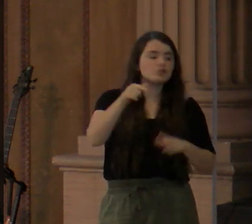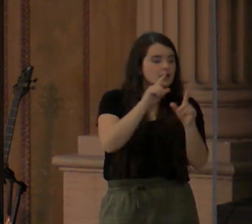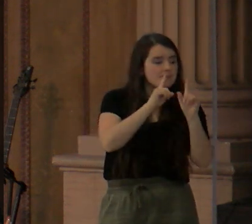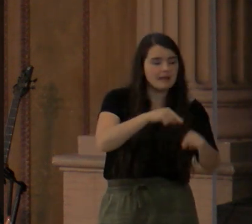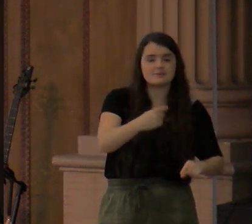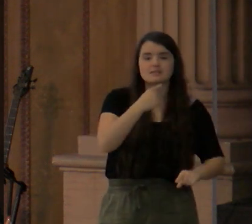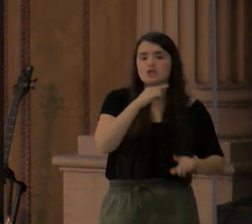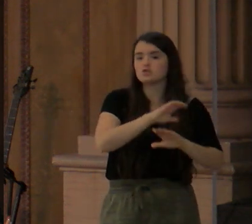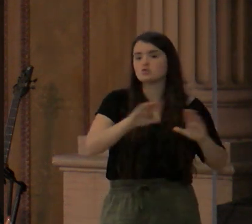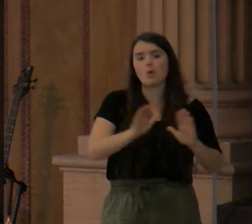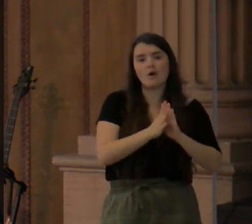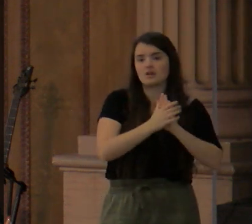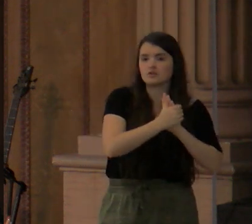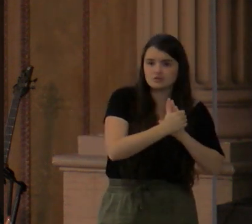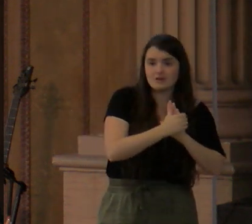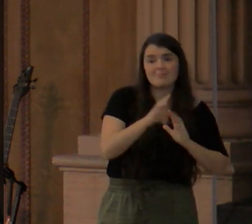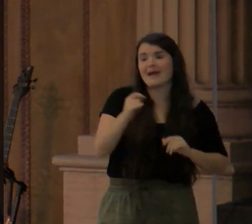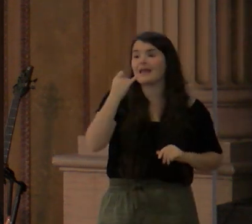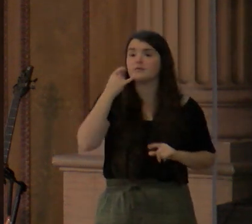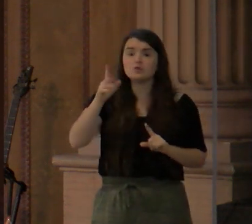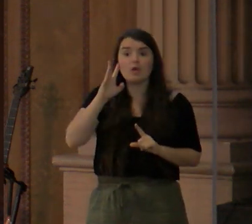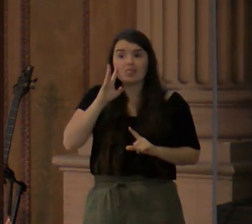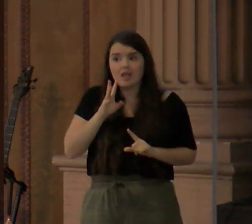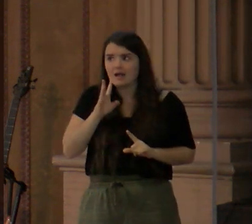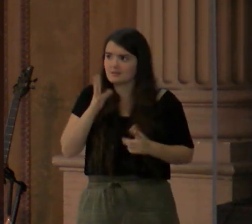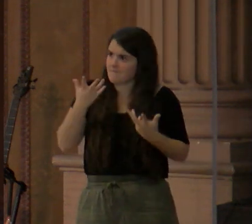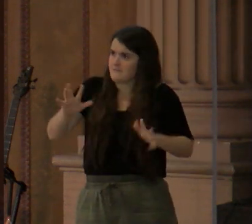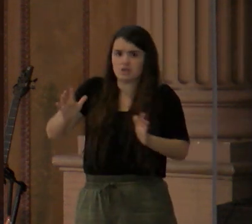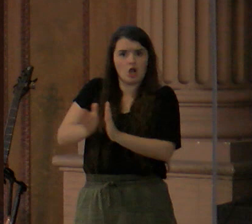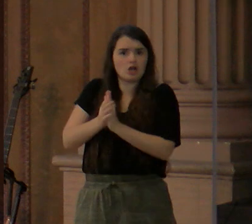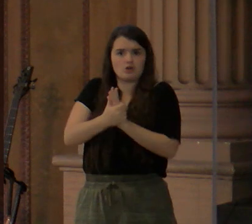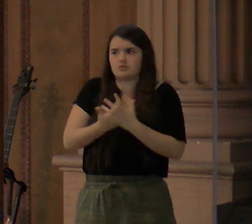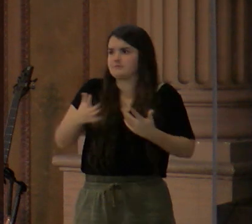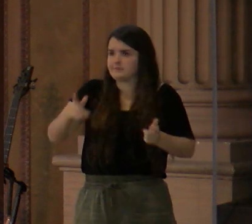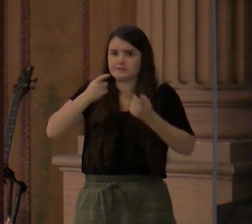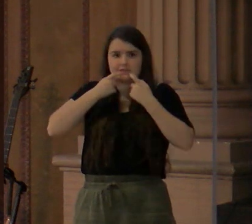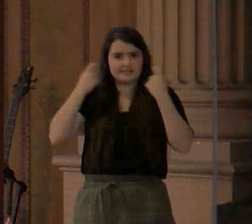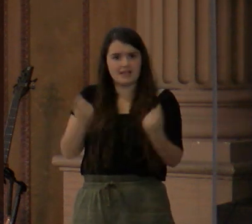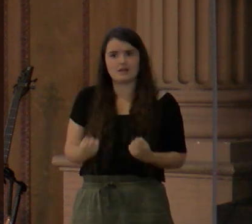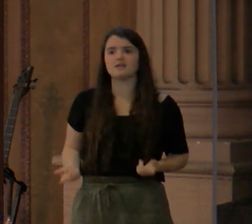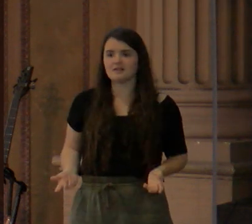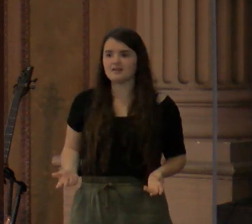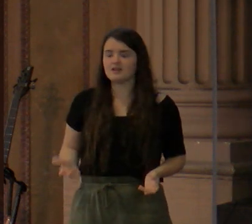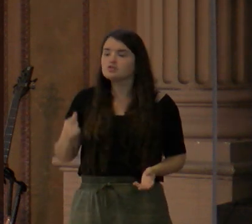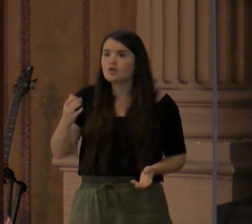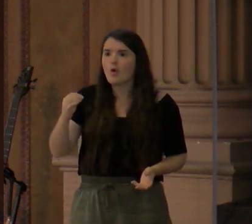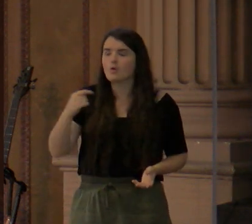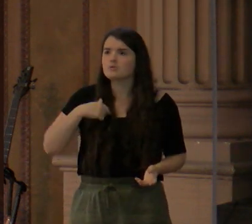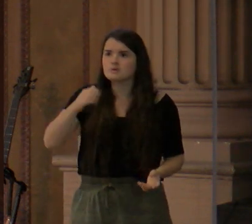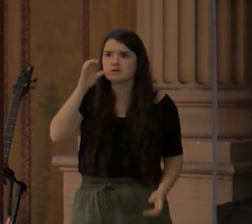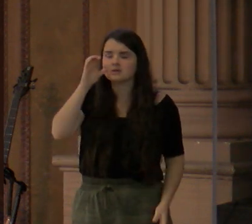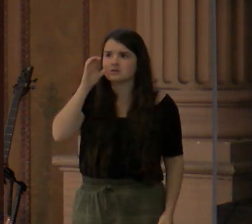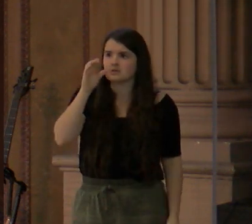law actually applies all the way down to the heart. And so nobody reads the Sermon on the Mount and says, I have perfect obedience.